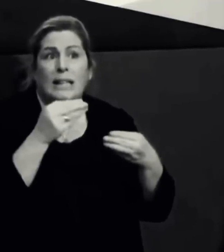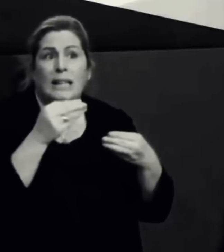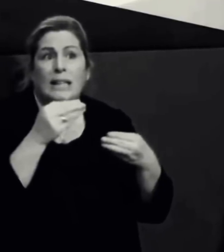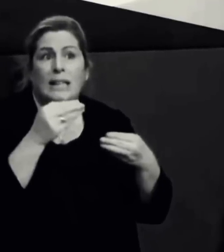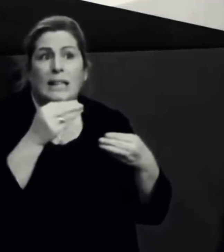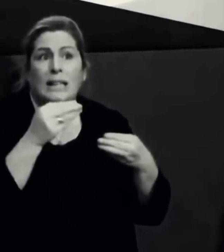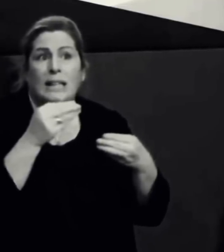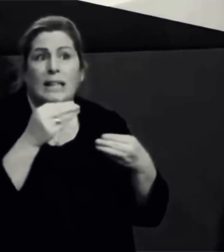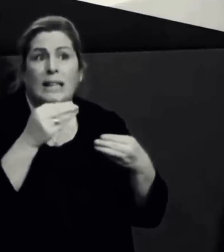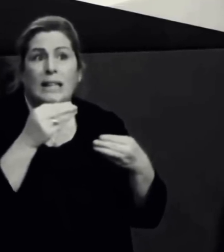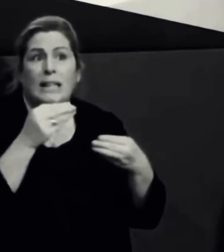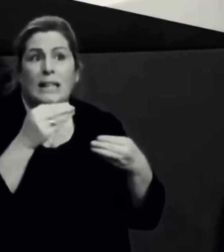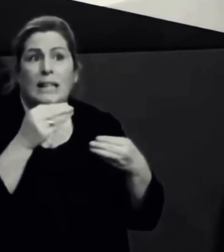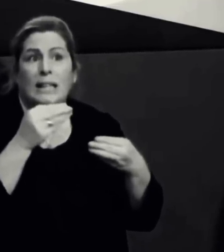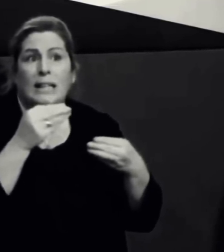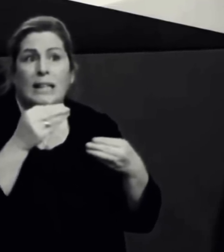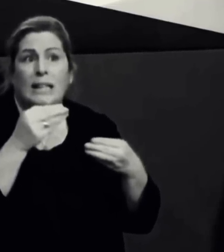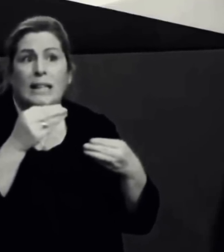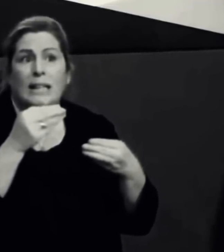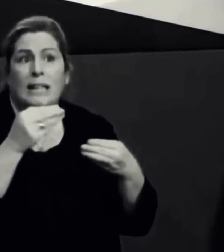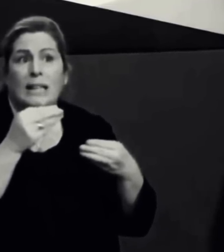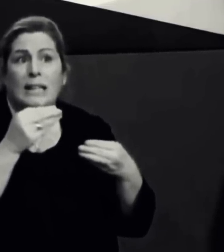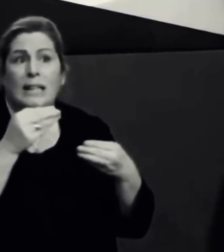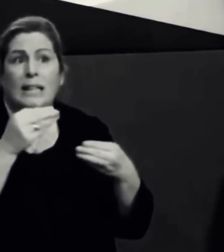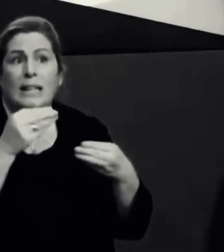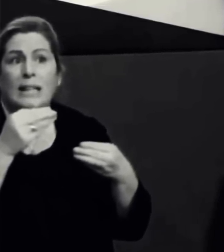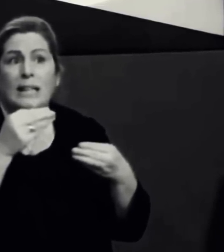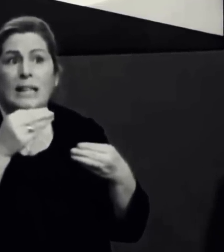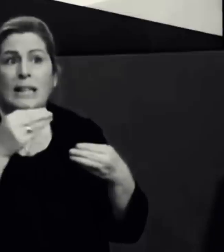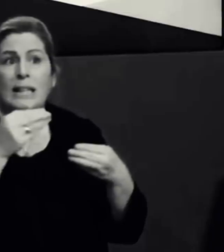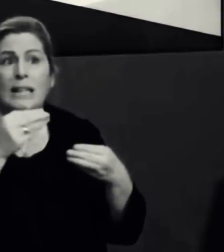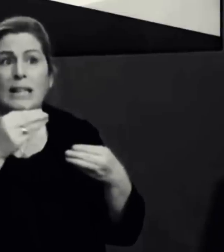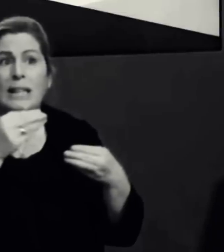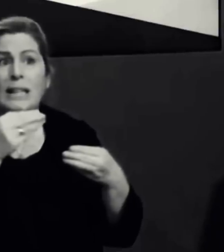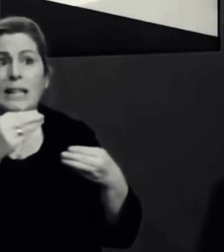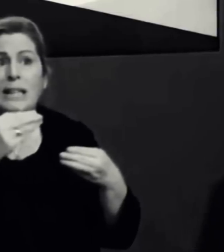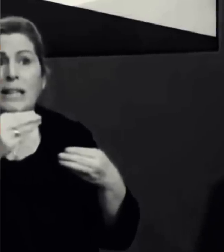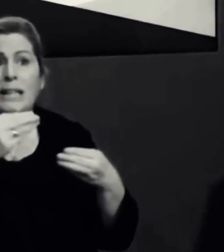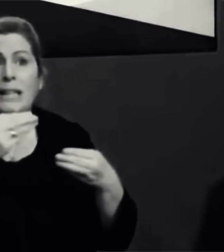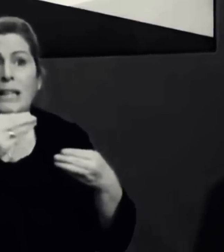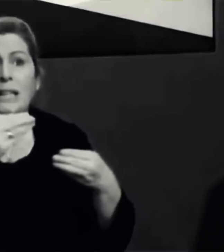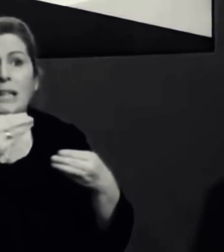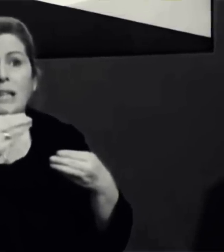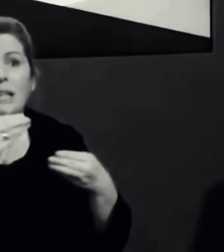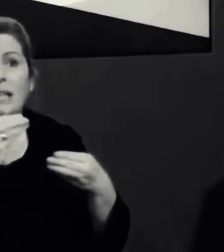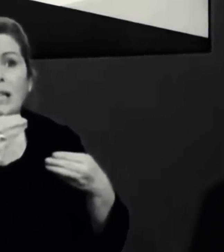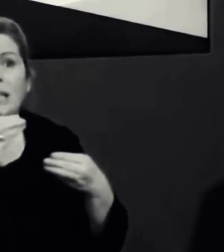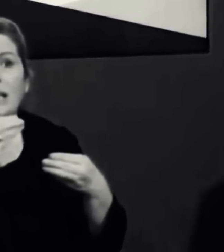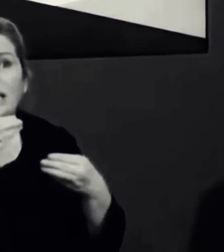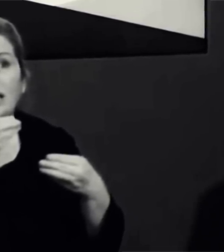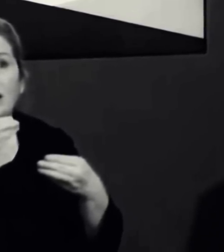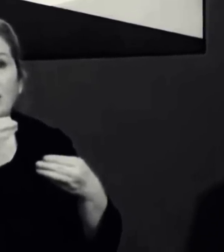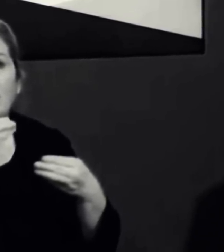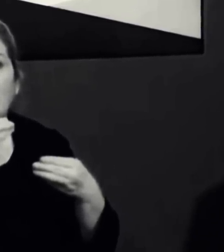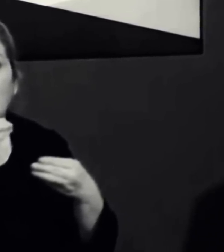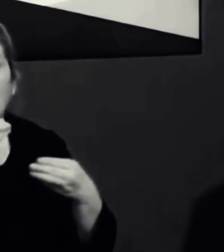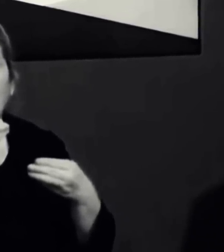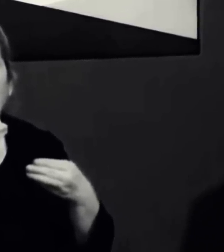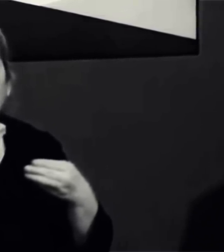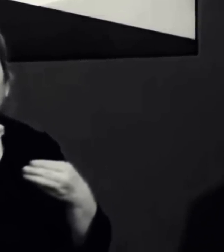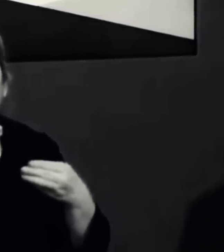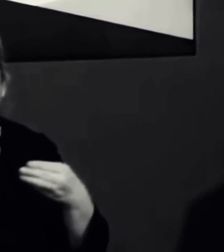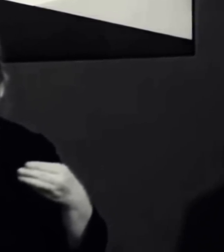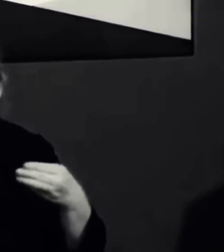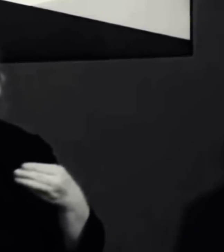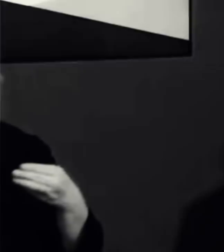sick of looking and talking about these people. I'm really getting sick of it now. Anyhow, listen, leave a comment. Are